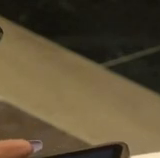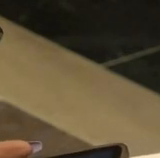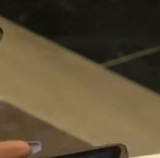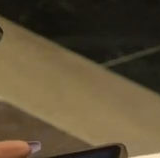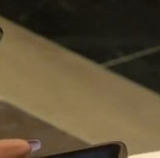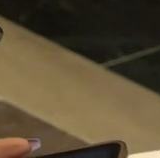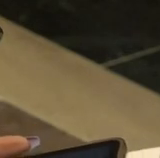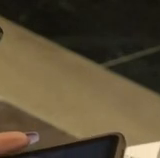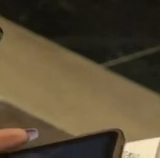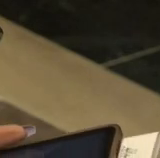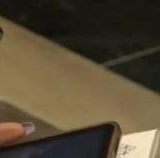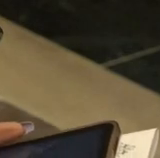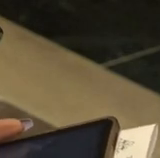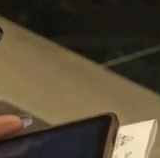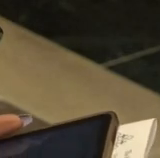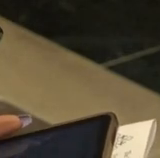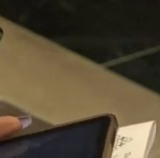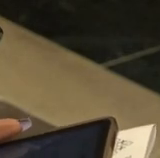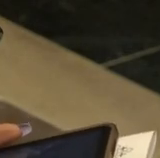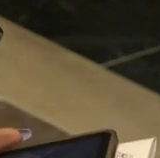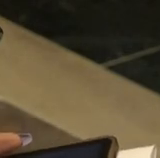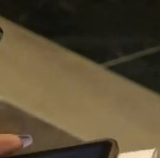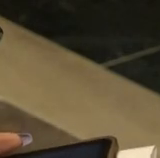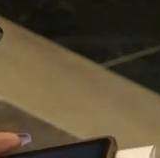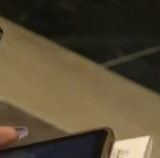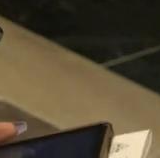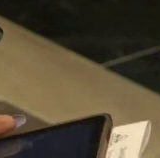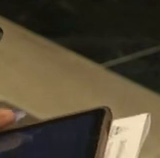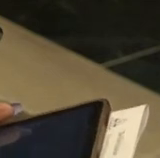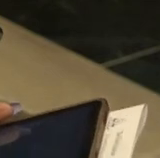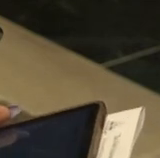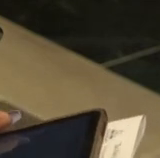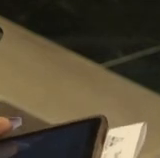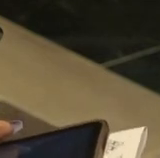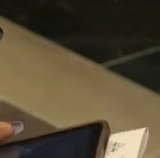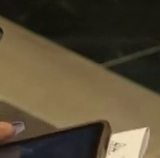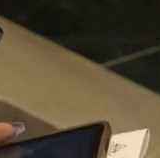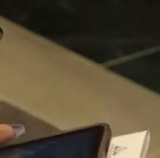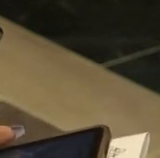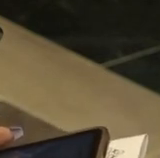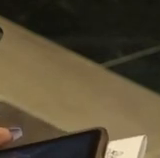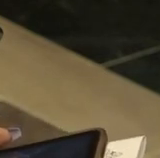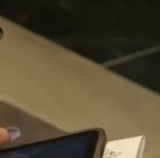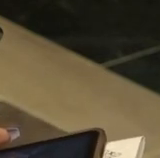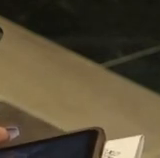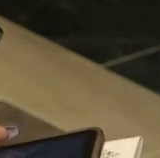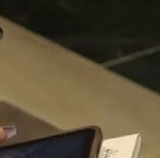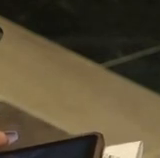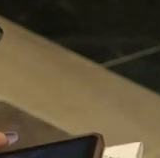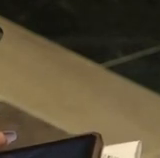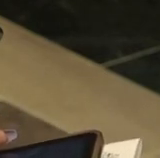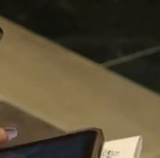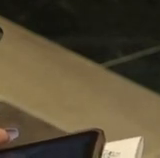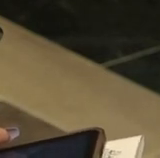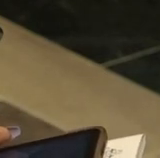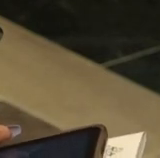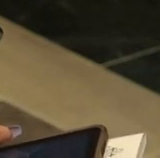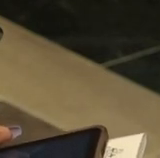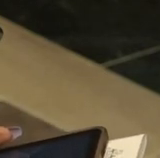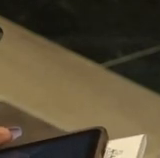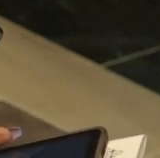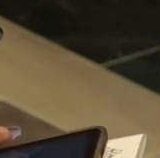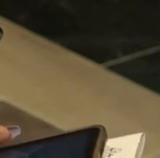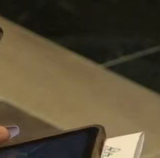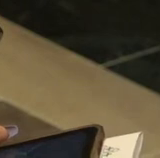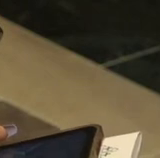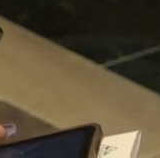His forgiveness is real to conquer and heal your